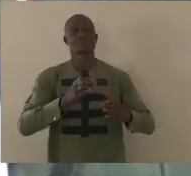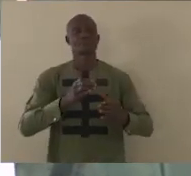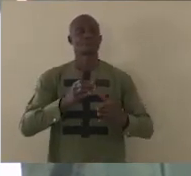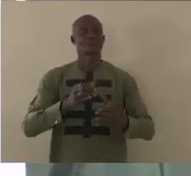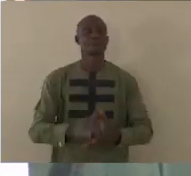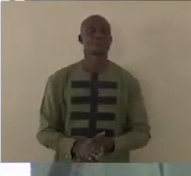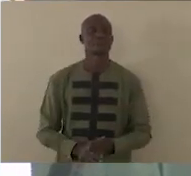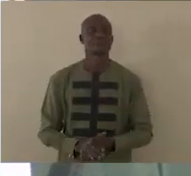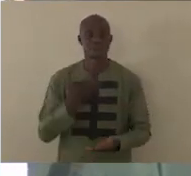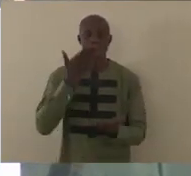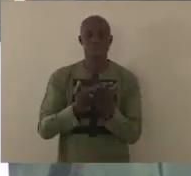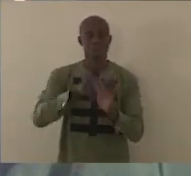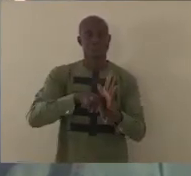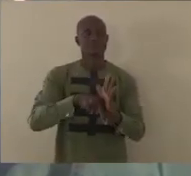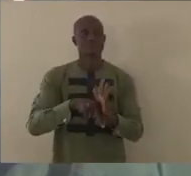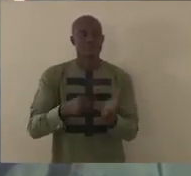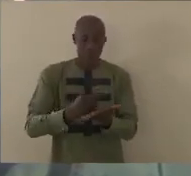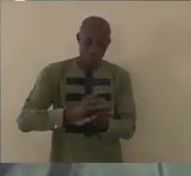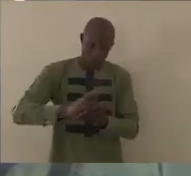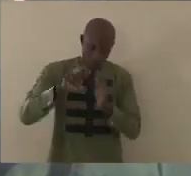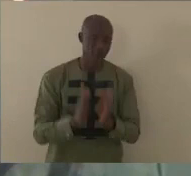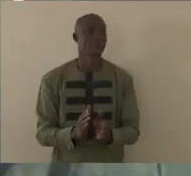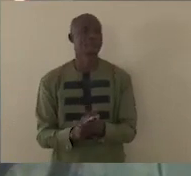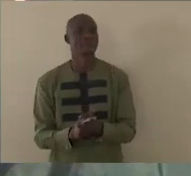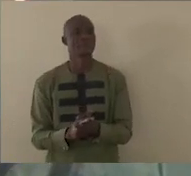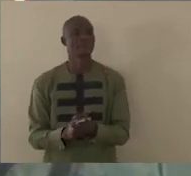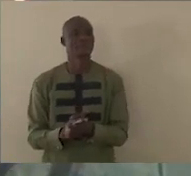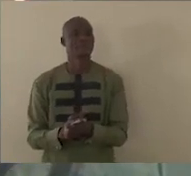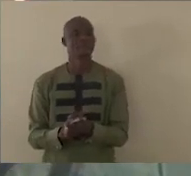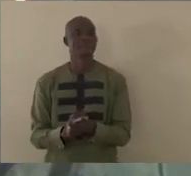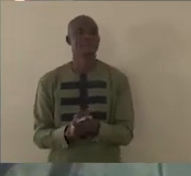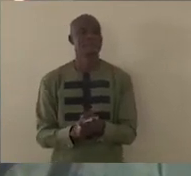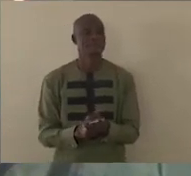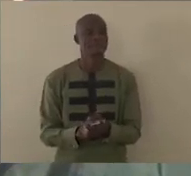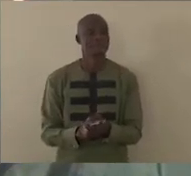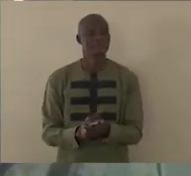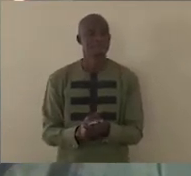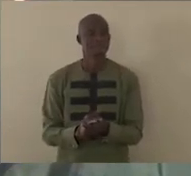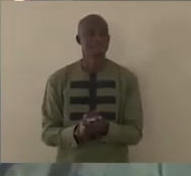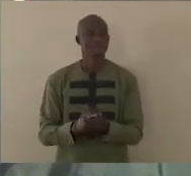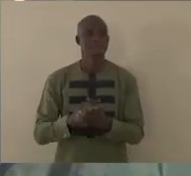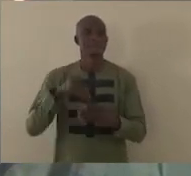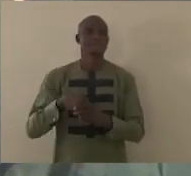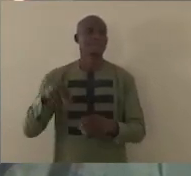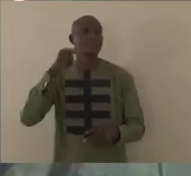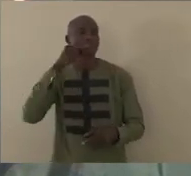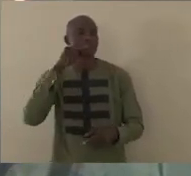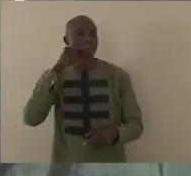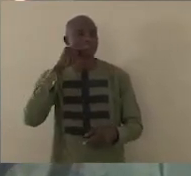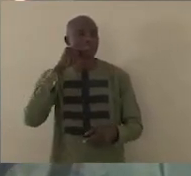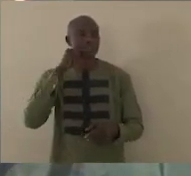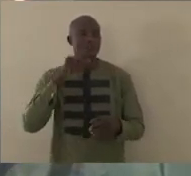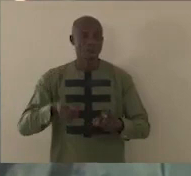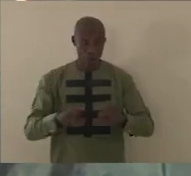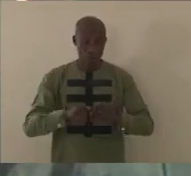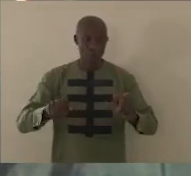compassion, goodness, righteousness. But in Nigeria, various